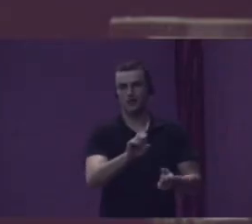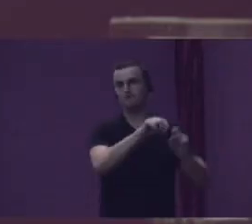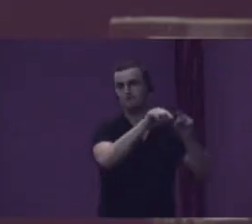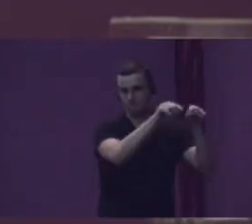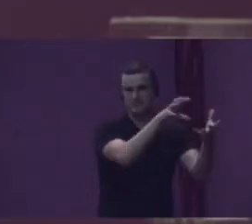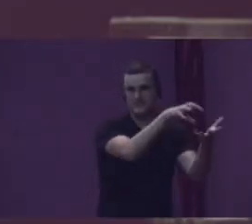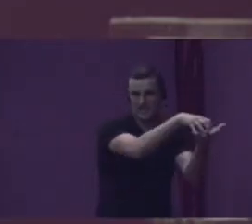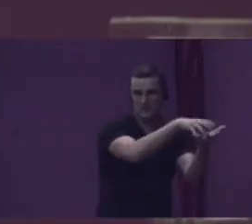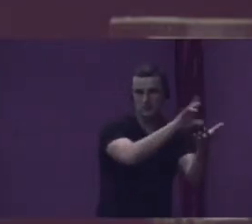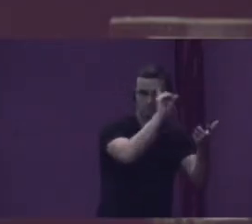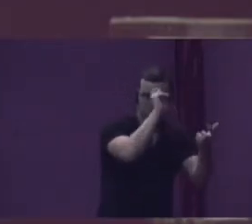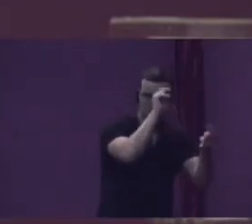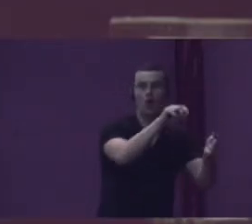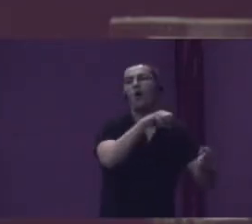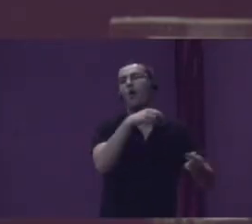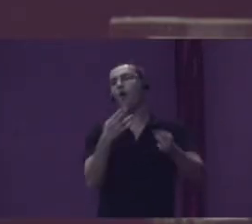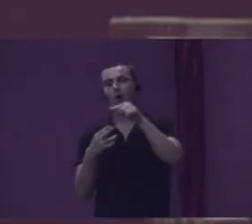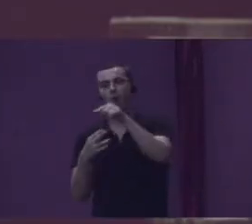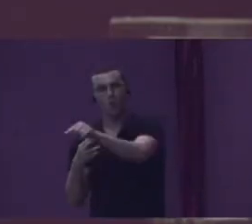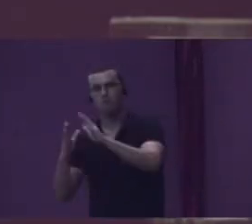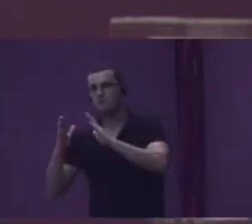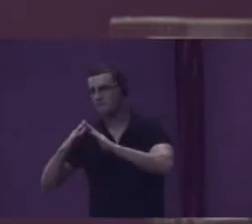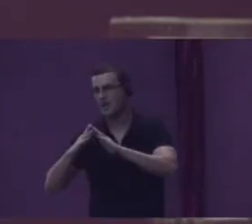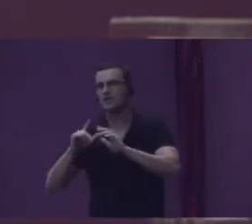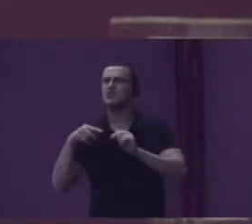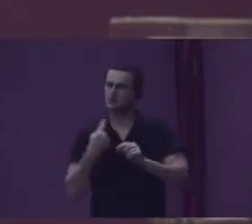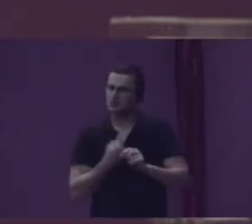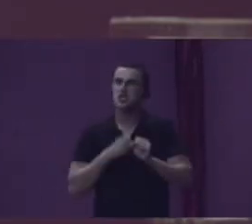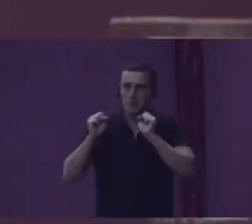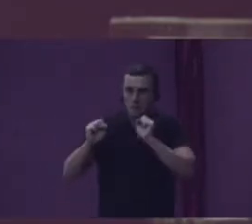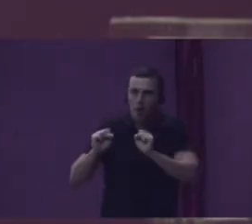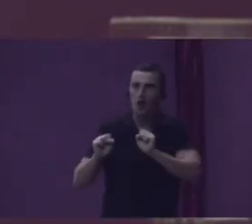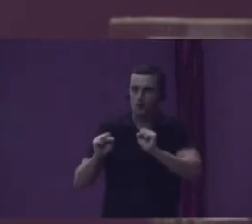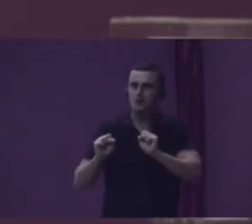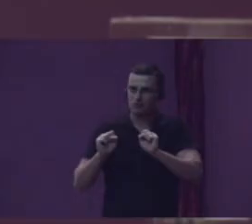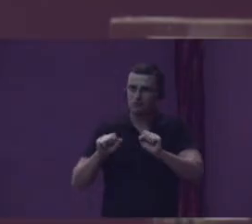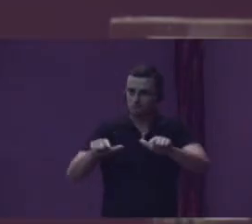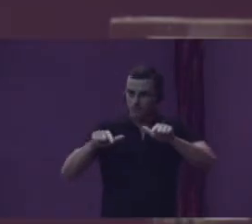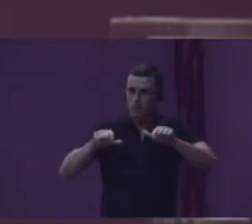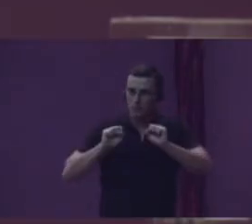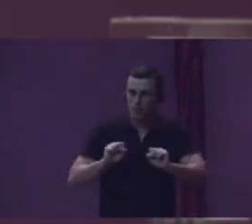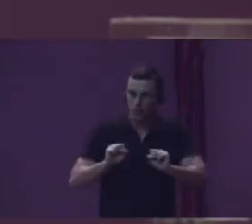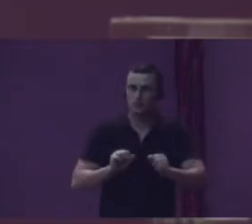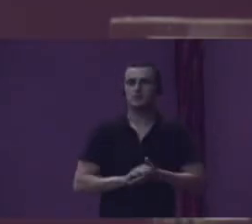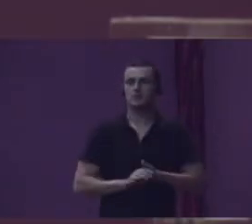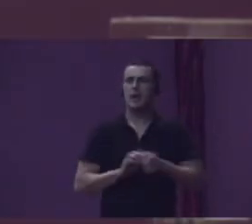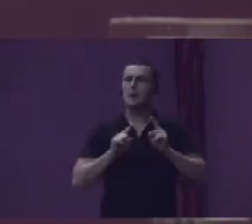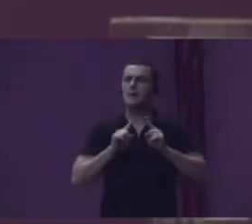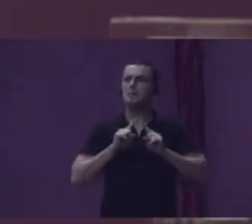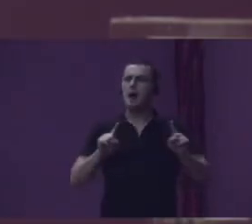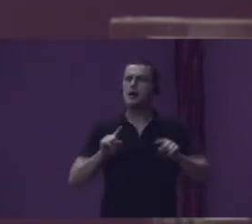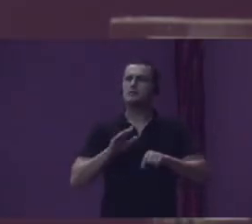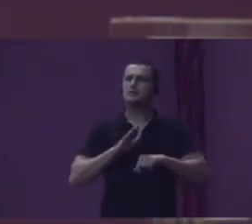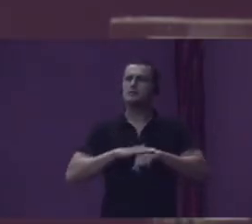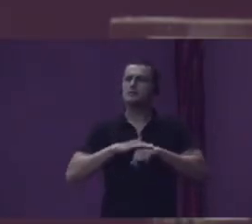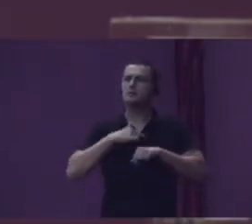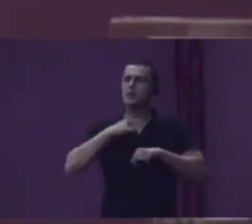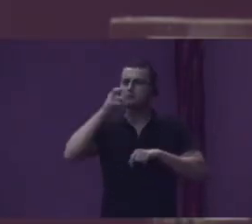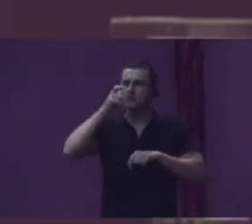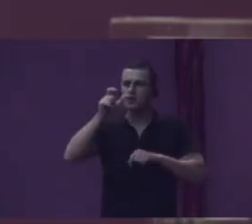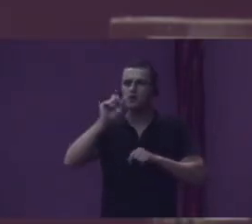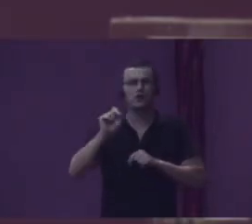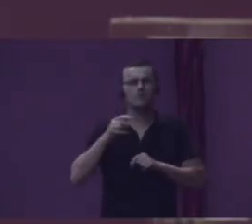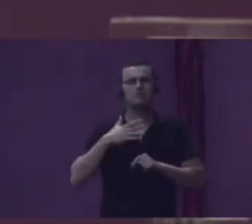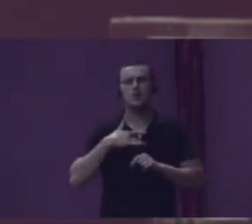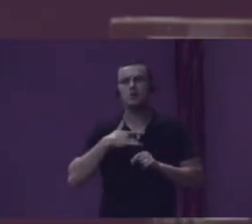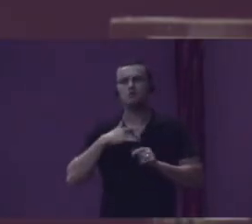and perhaps my interest in practicing in different contexts as a midwife. So when I worked in the U.S., I worked